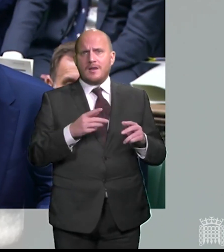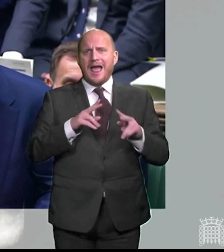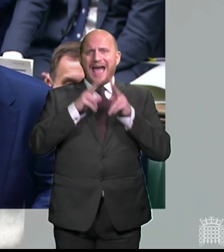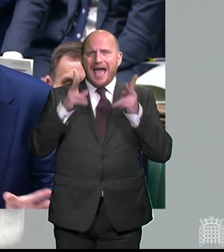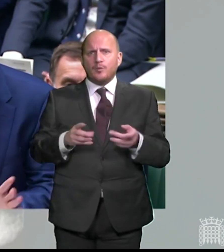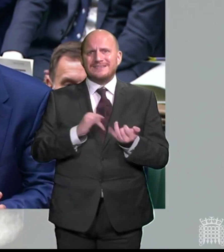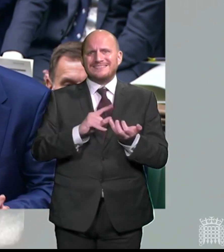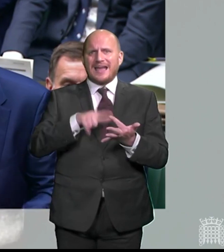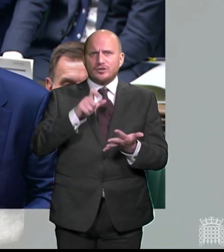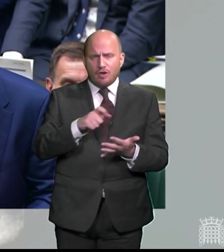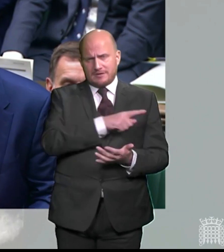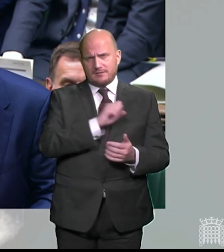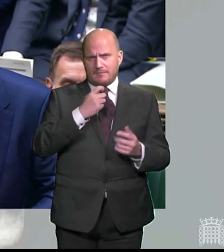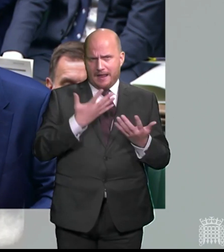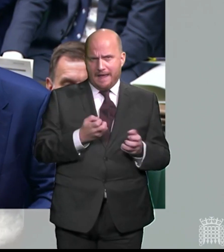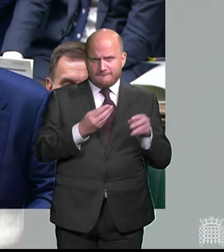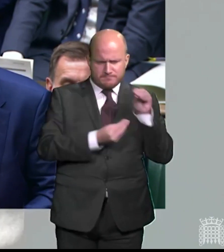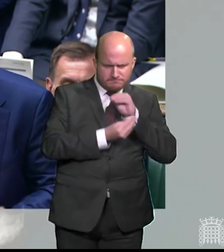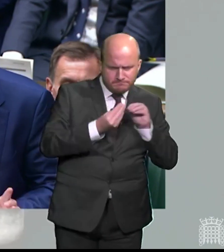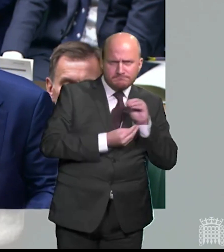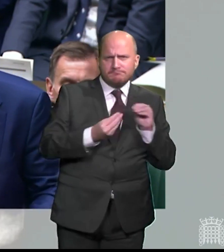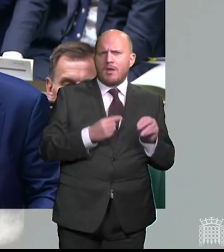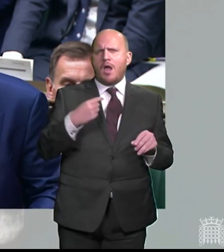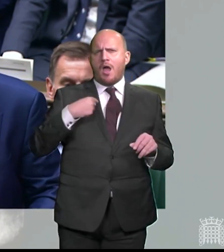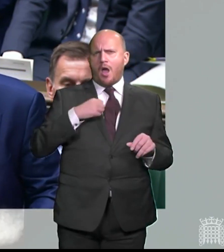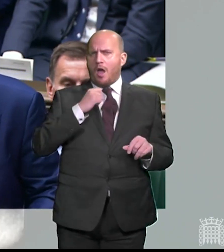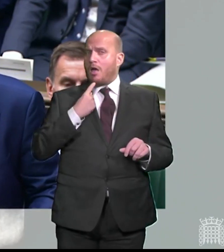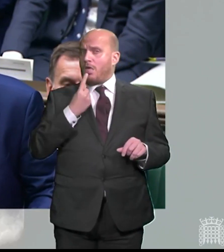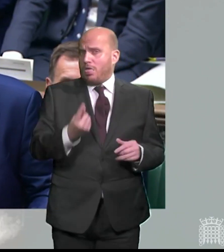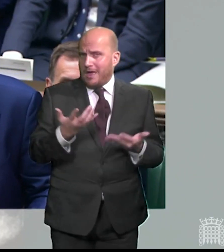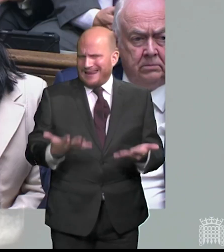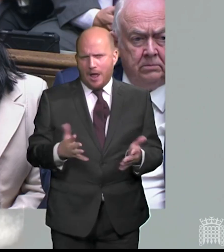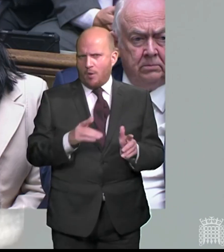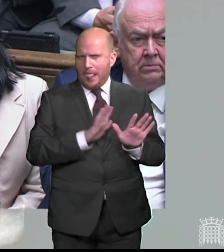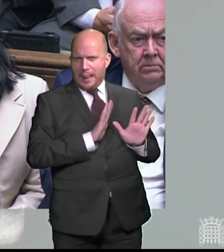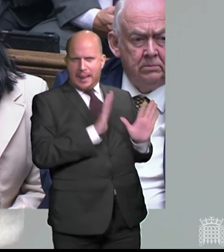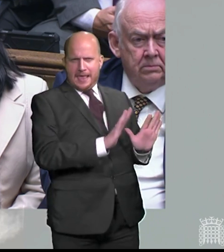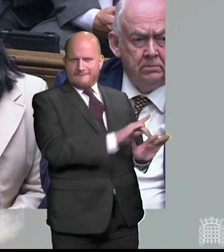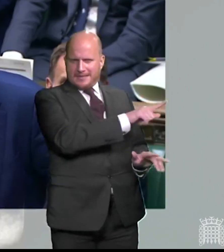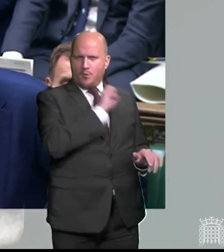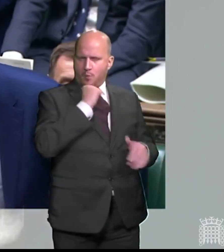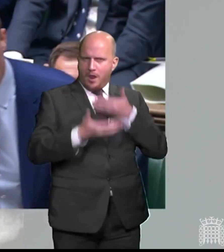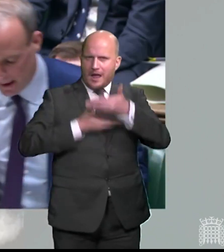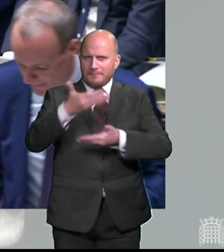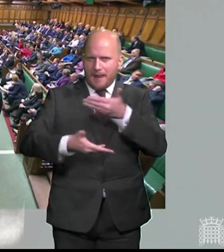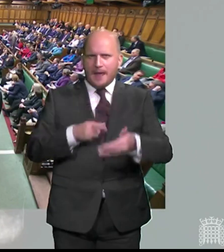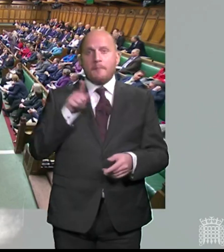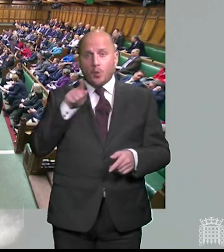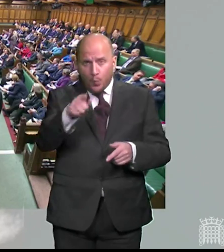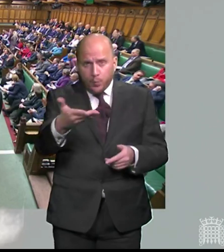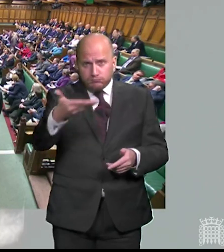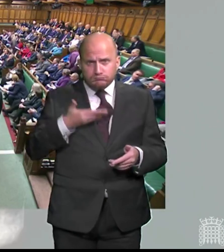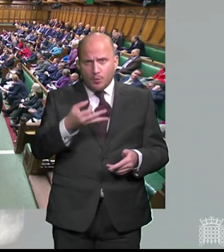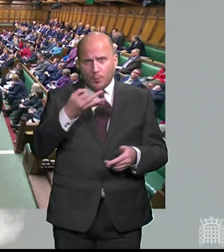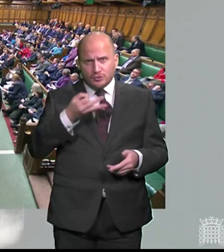plan to grip inflation, balance the books and drive economic growth. If we listen to the Honourable Lady, debt would go up, unemployment would go up